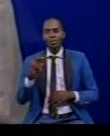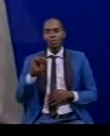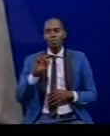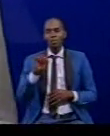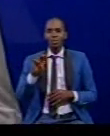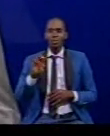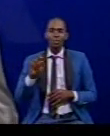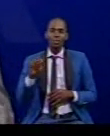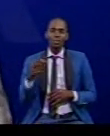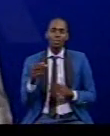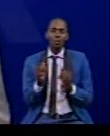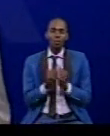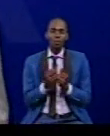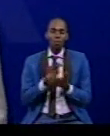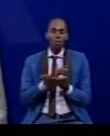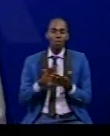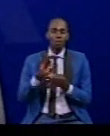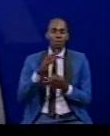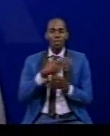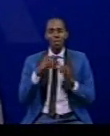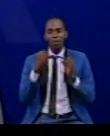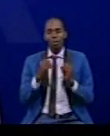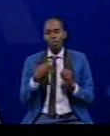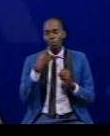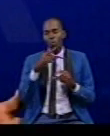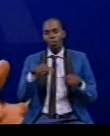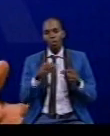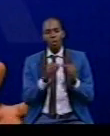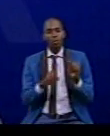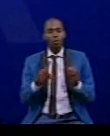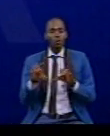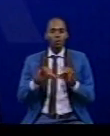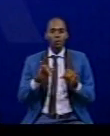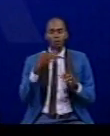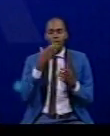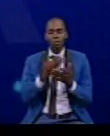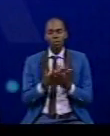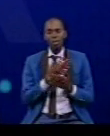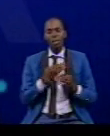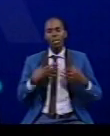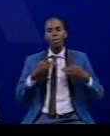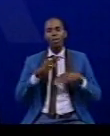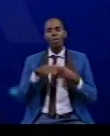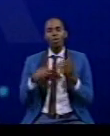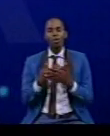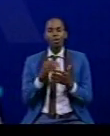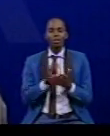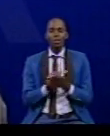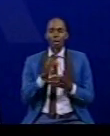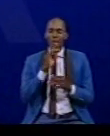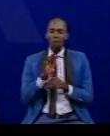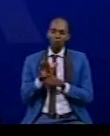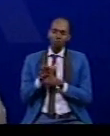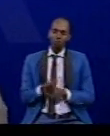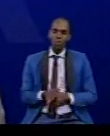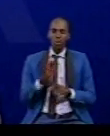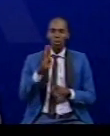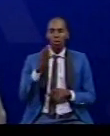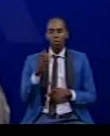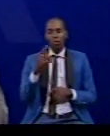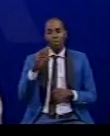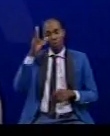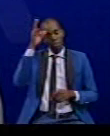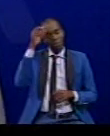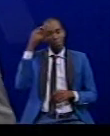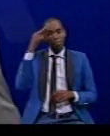And in all the region headquarters, it will be holding. And healing all that were oppressed of the devil. Remember, tomorrow